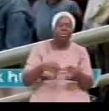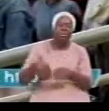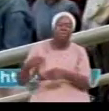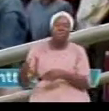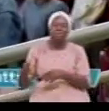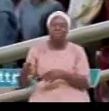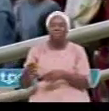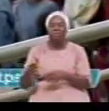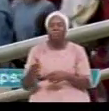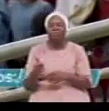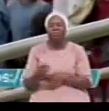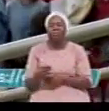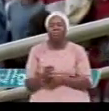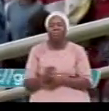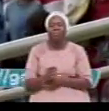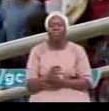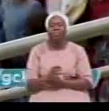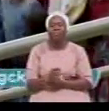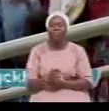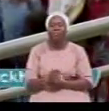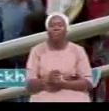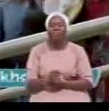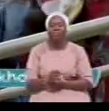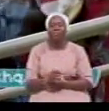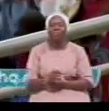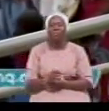My own left-hand side, your own right-hand side.